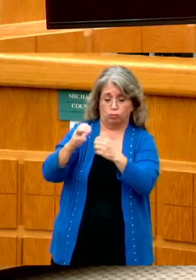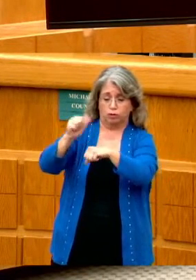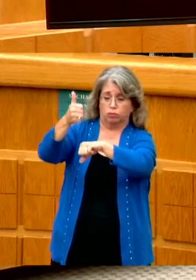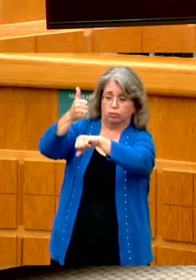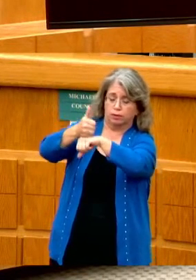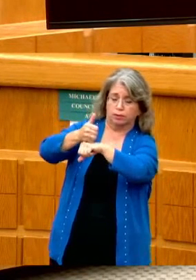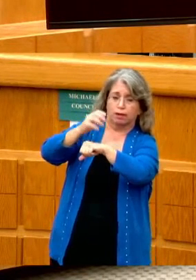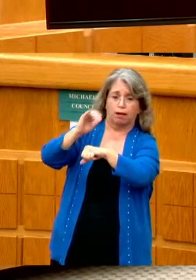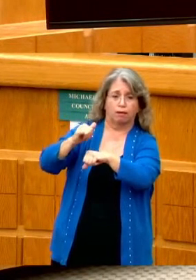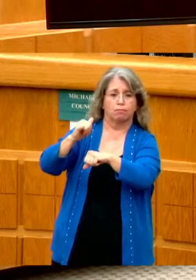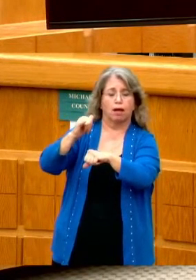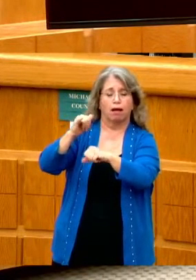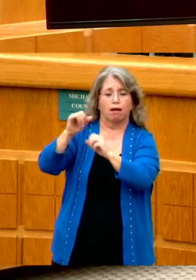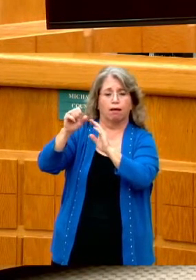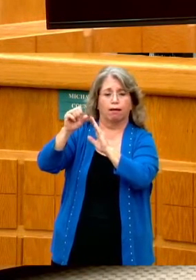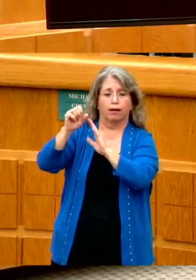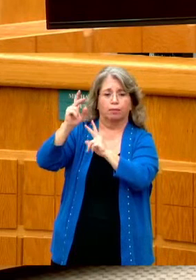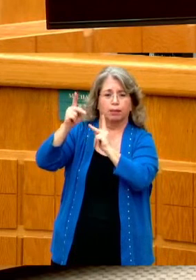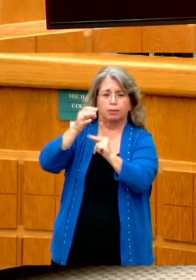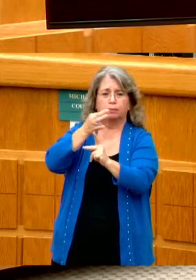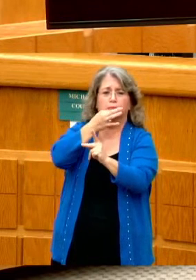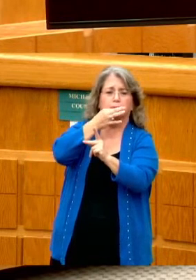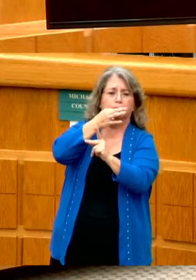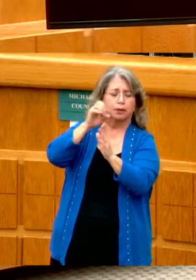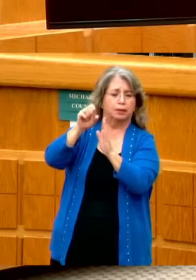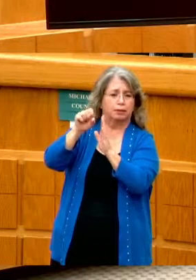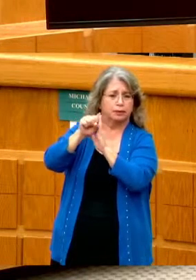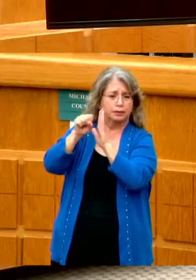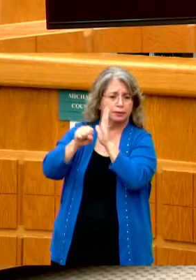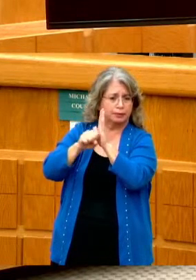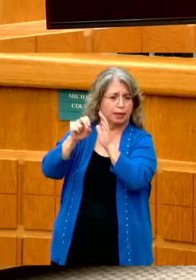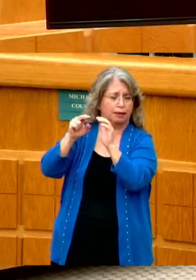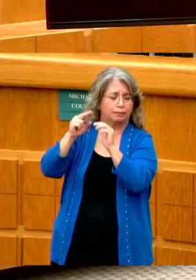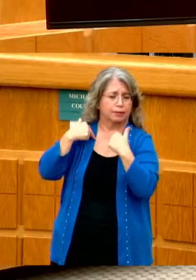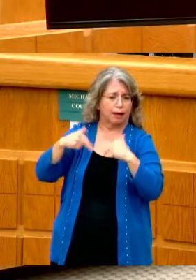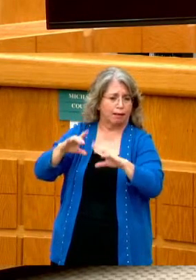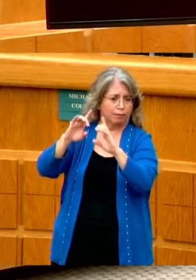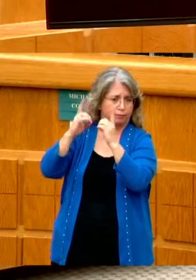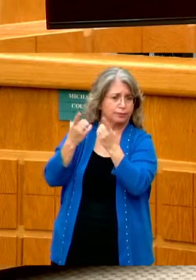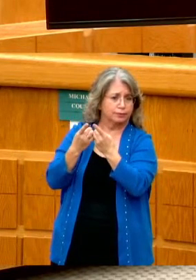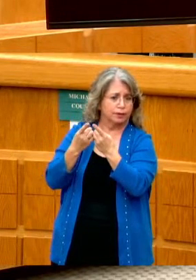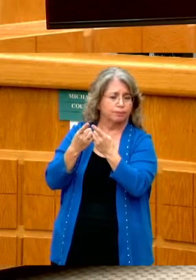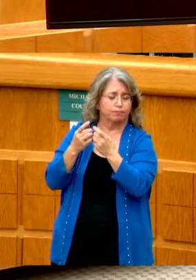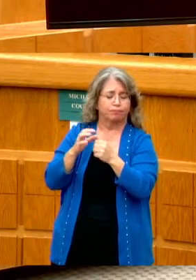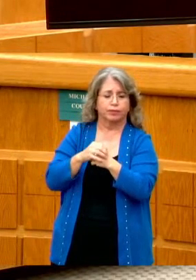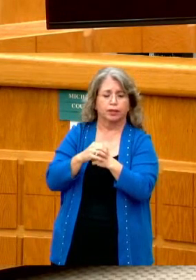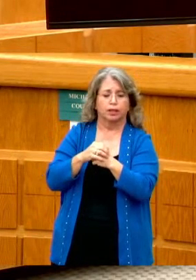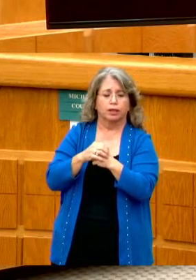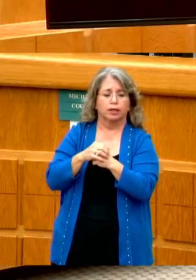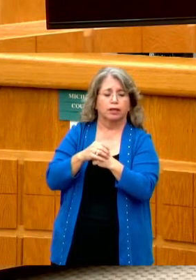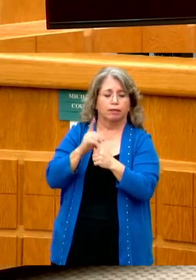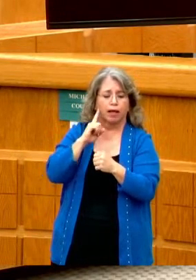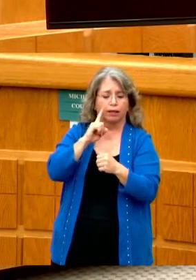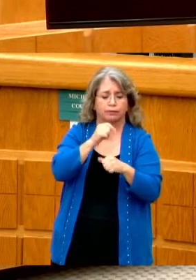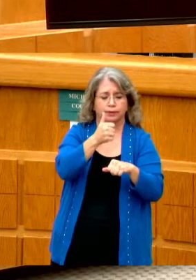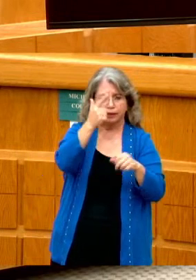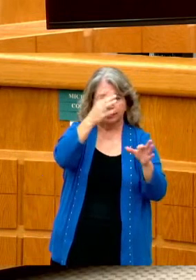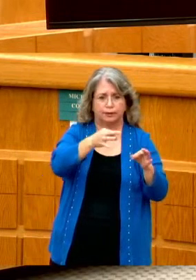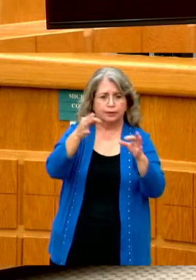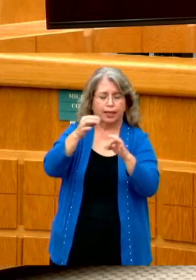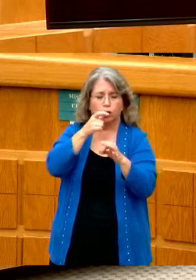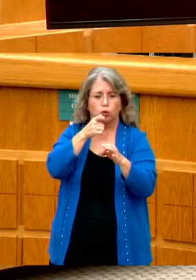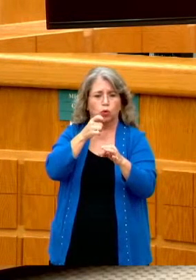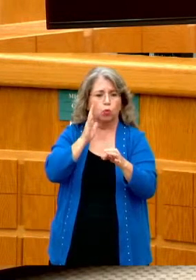more likely to be infected with COVID-19 to get their vaccine first. If you meet the criteria to